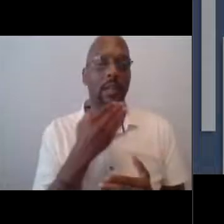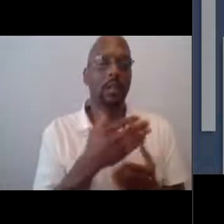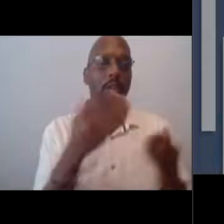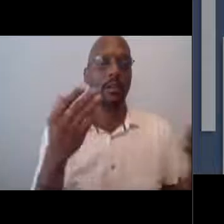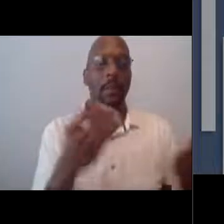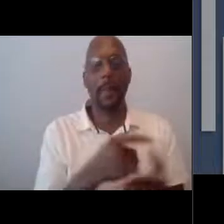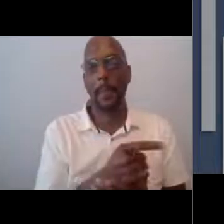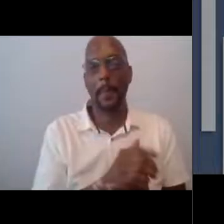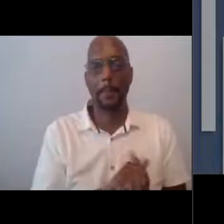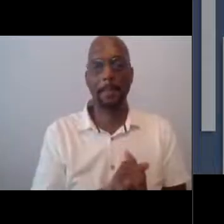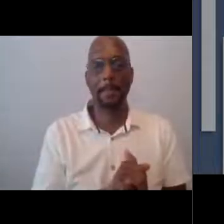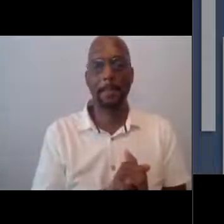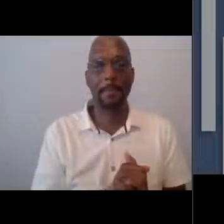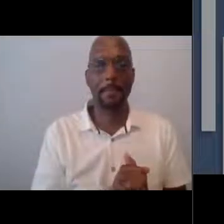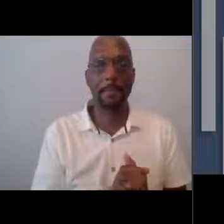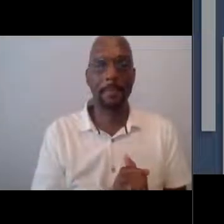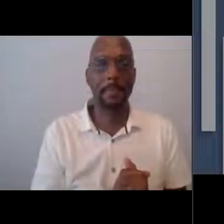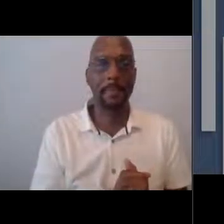Any others?